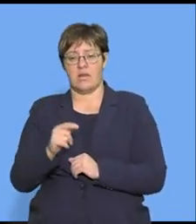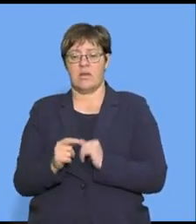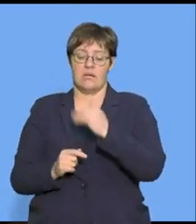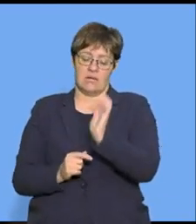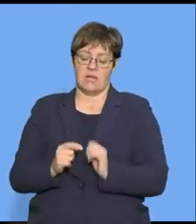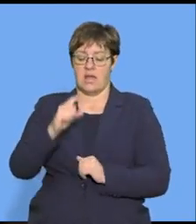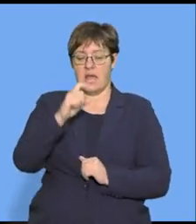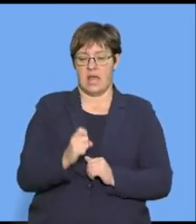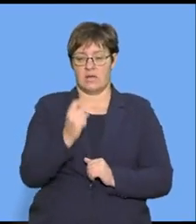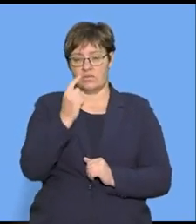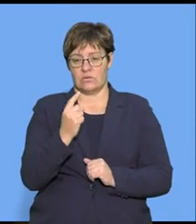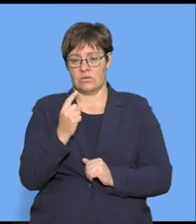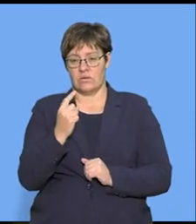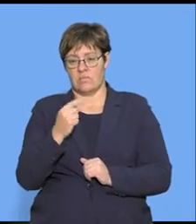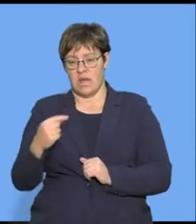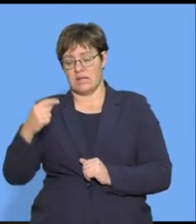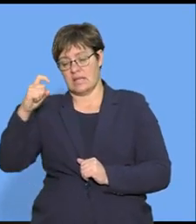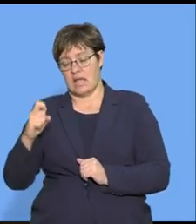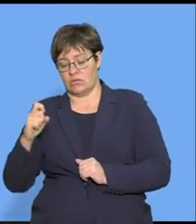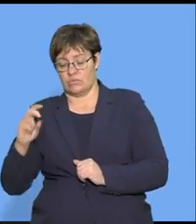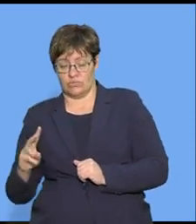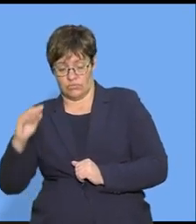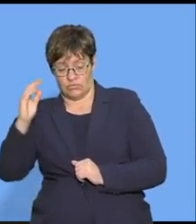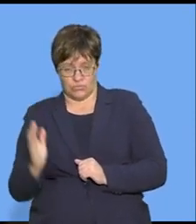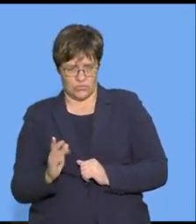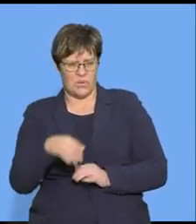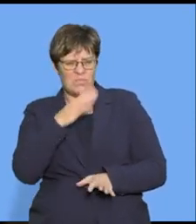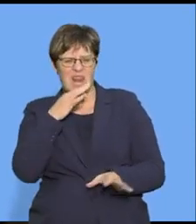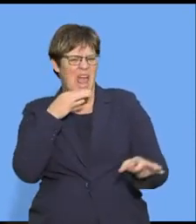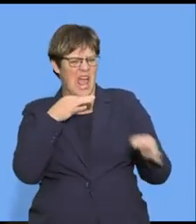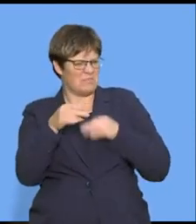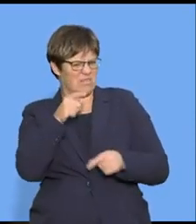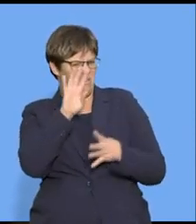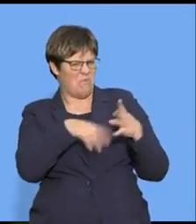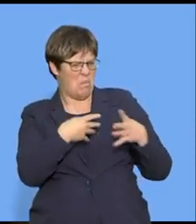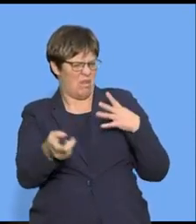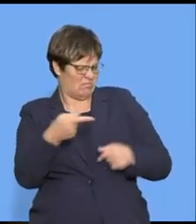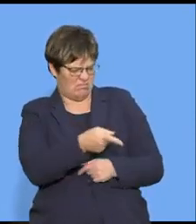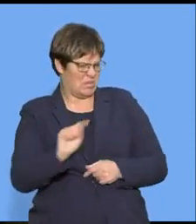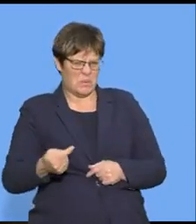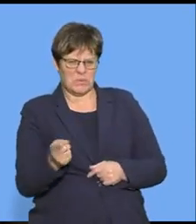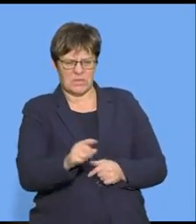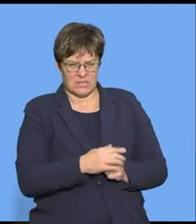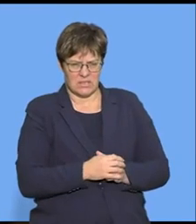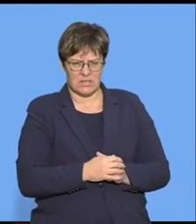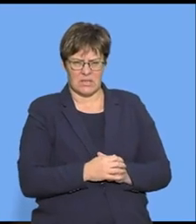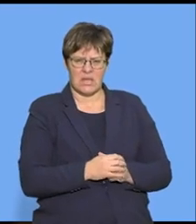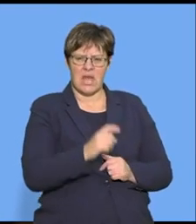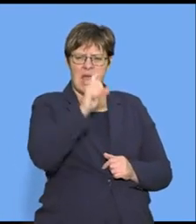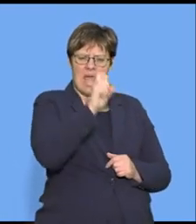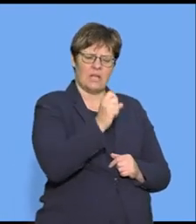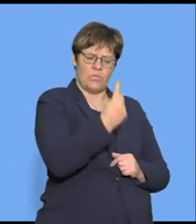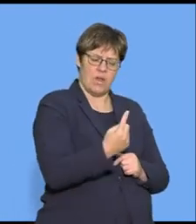x2, right? Let's quickly explain what this formula is all about. This x1 and this x2, these are